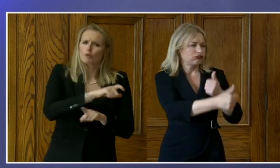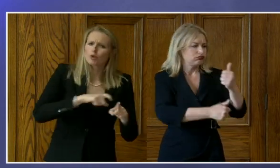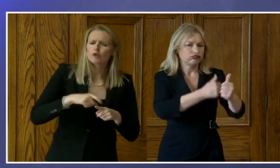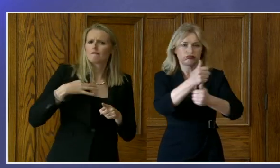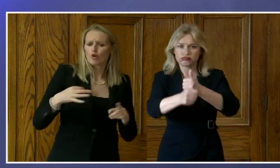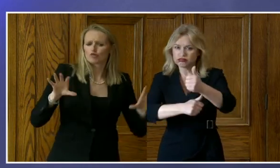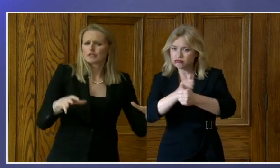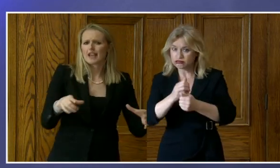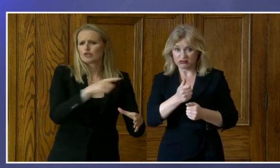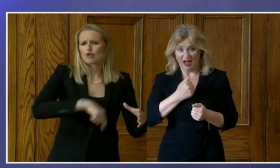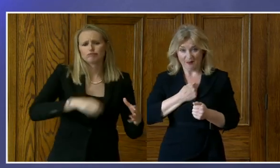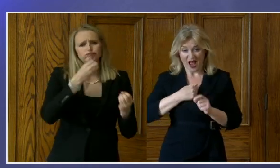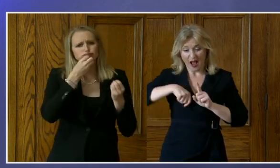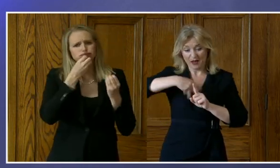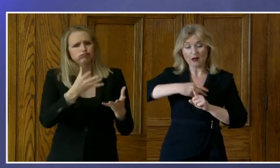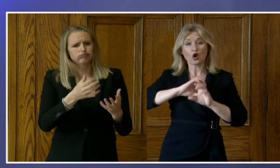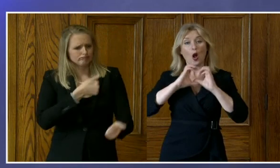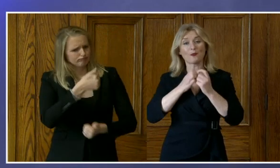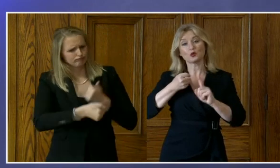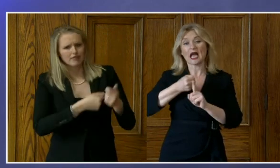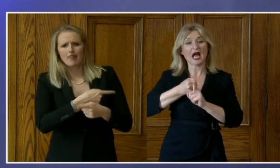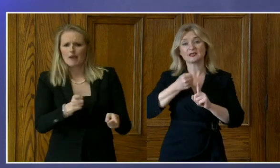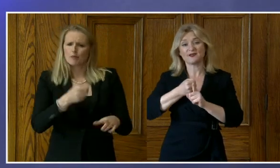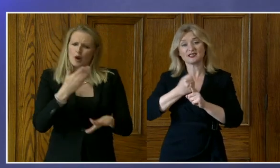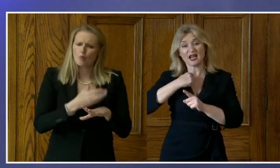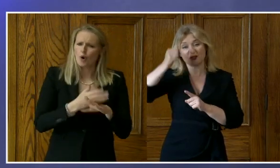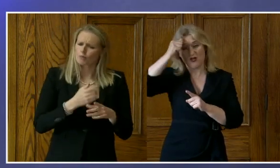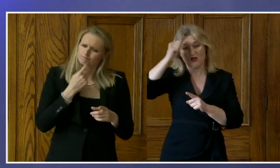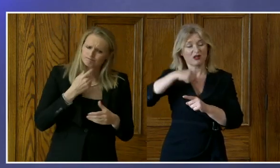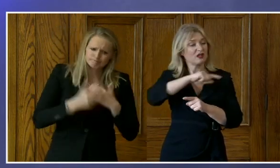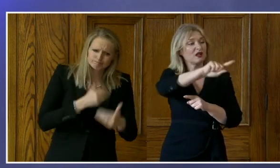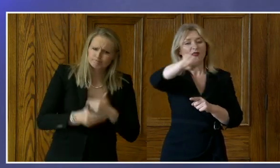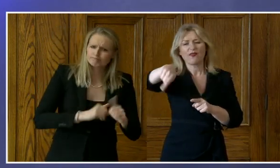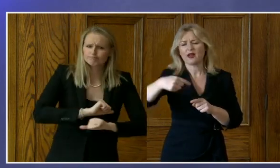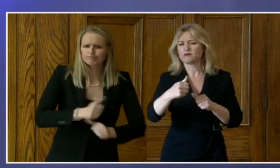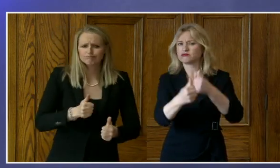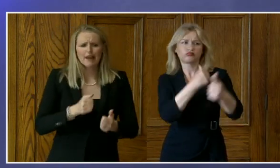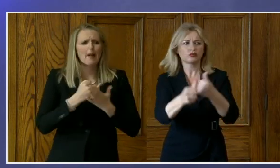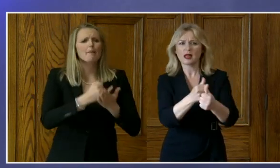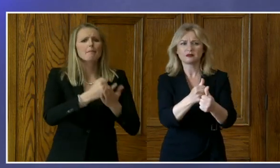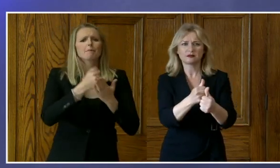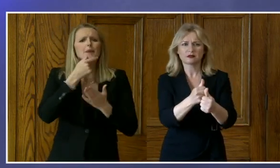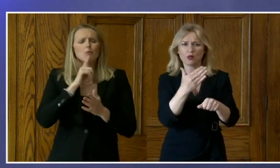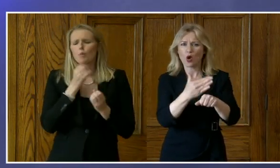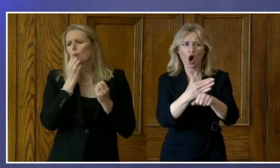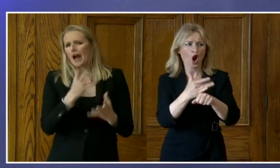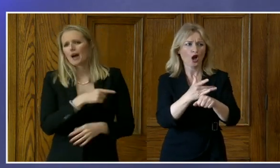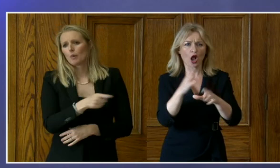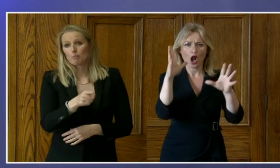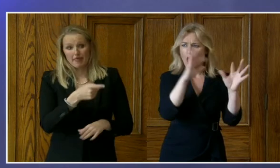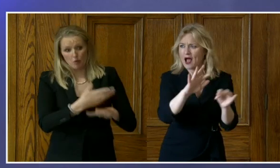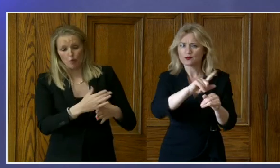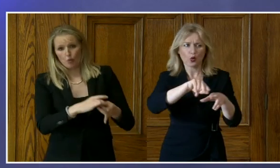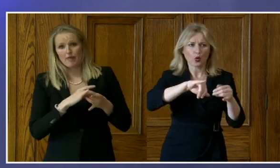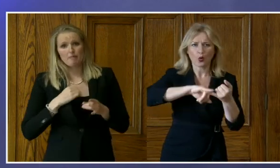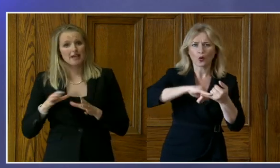community activist myself for the sterling work that they have been doing and really meeting need. But importantly, working with my department